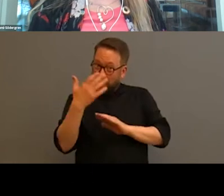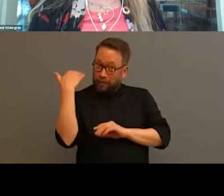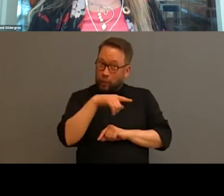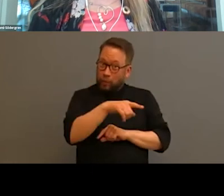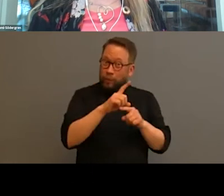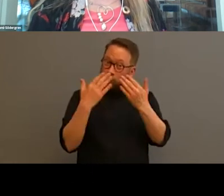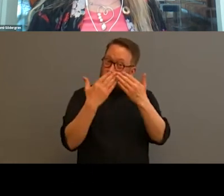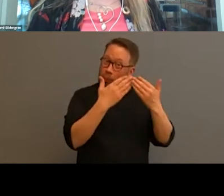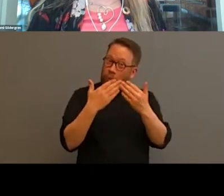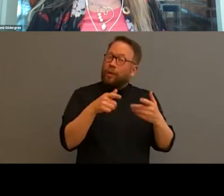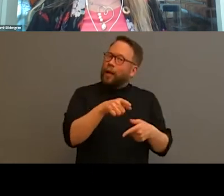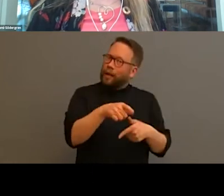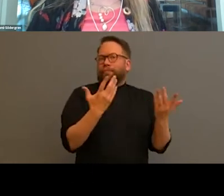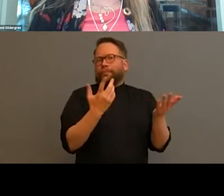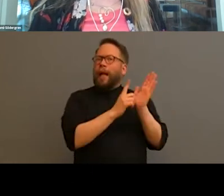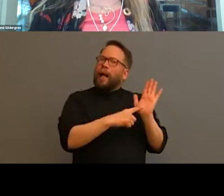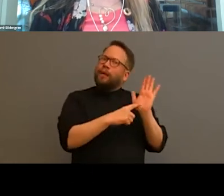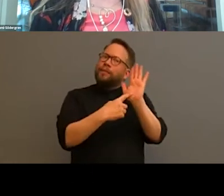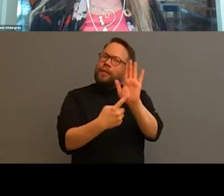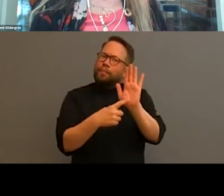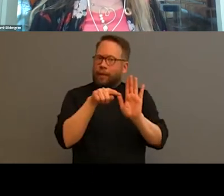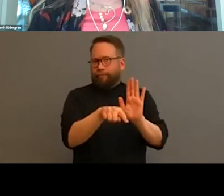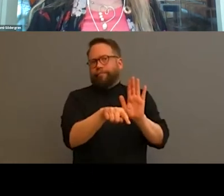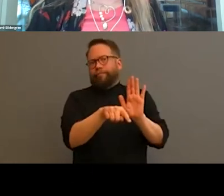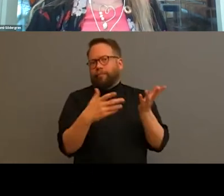How to make SDGs sustainable.